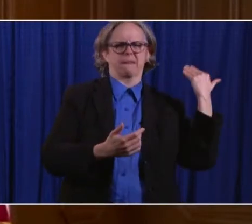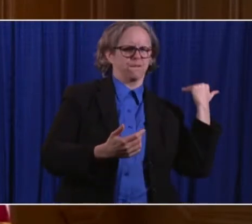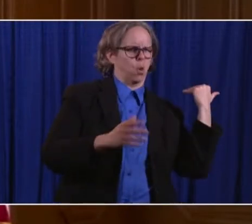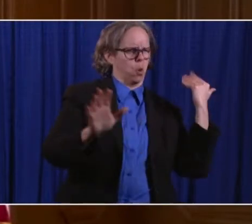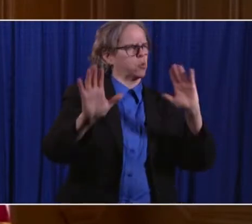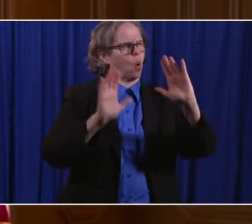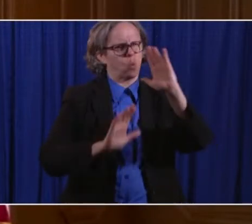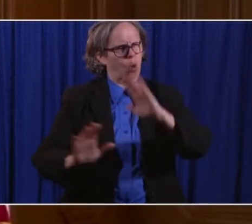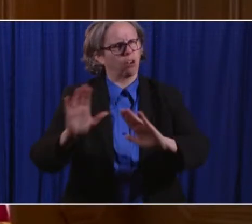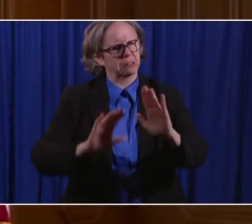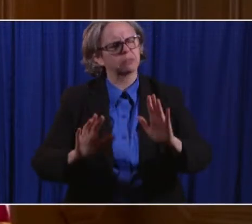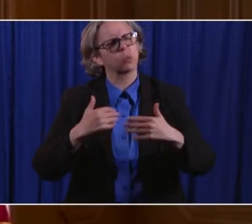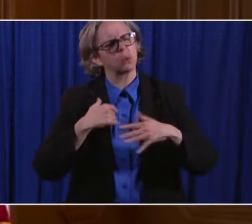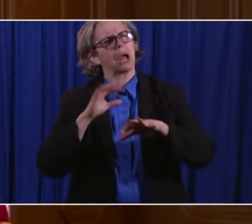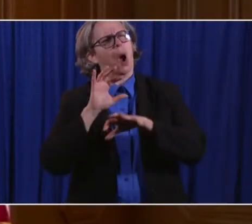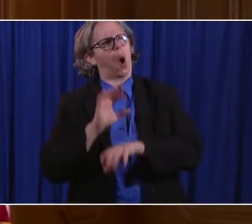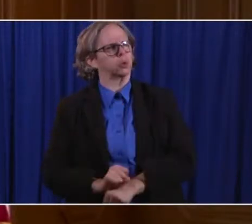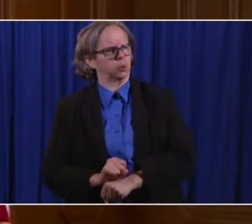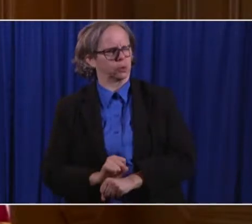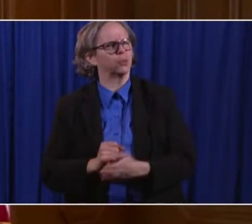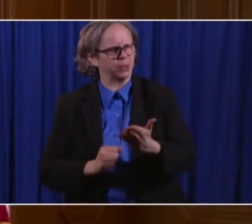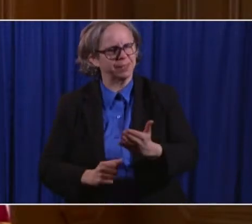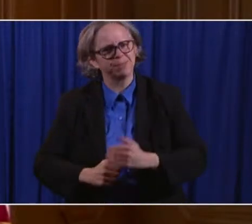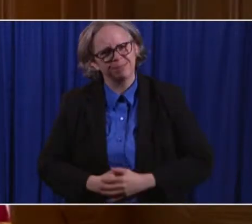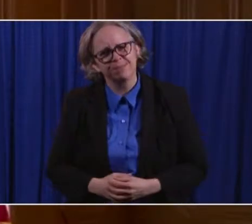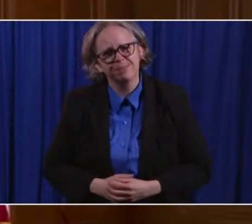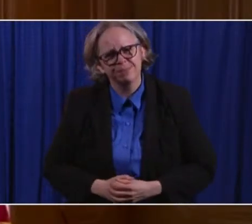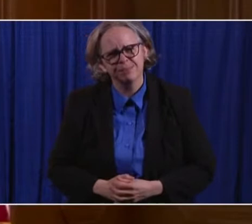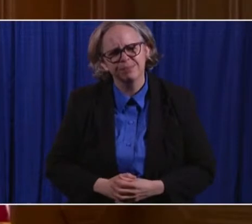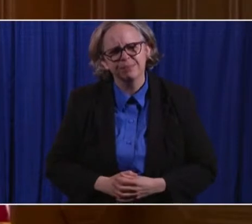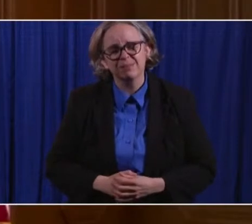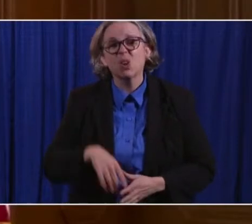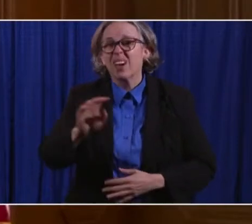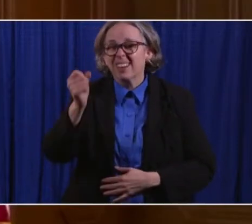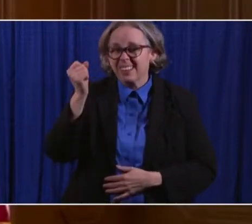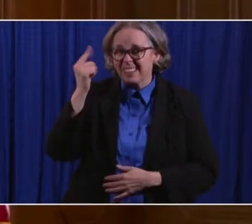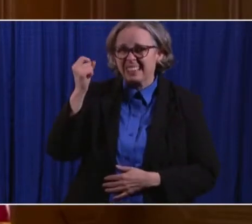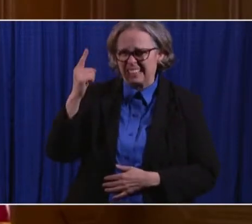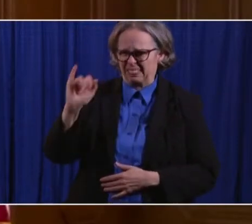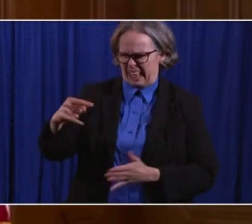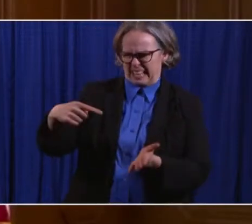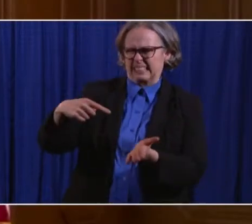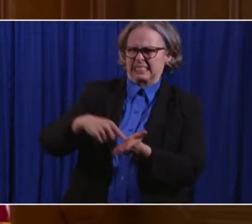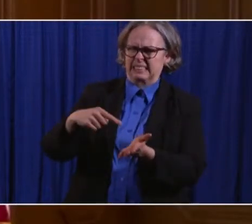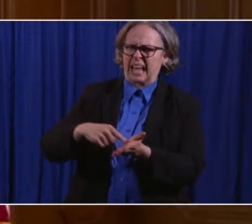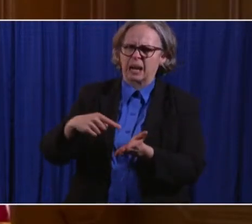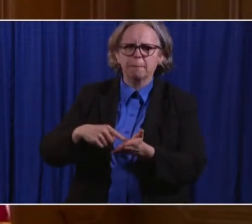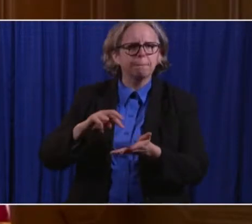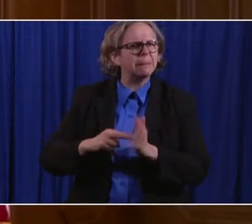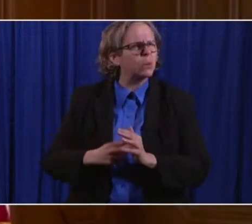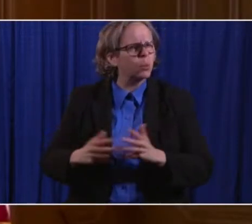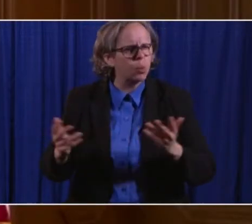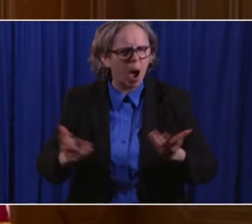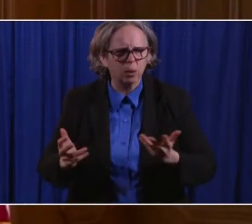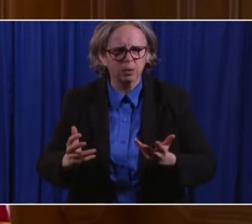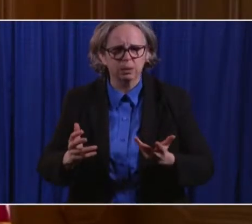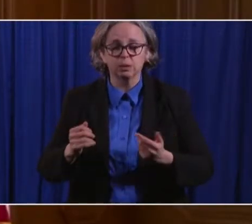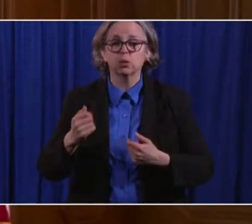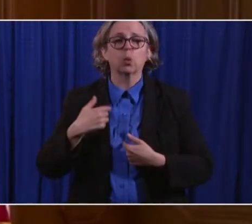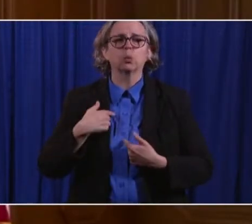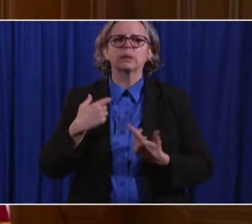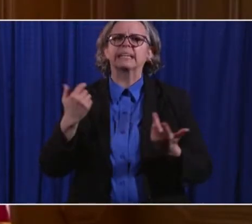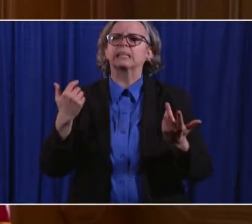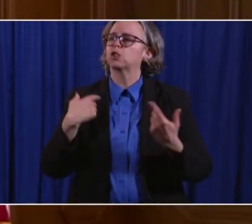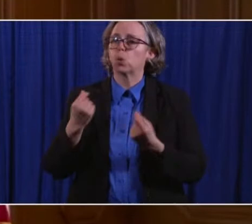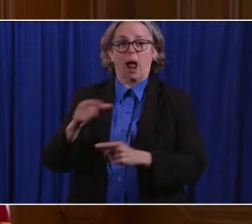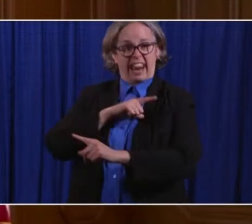am recommending now to the General Assembly, and I had the opportunity to talk this morning to